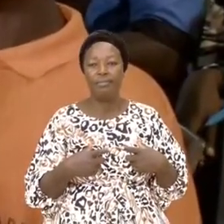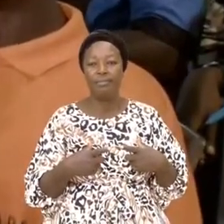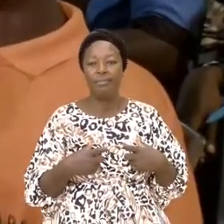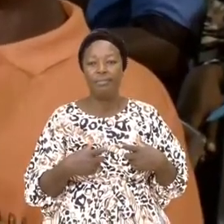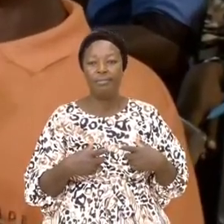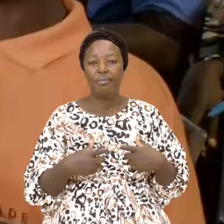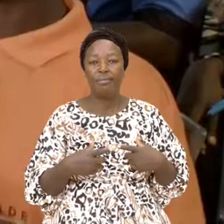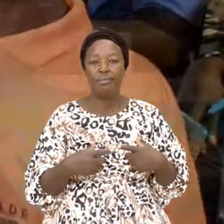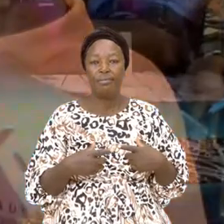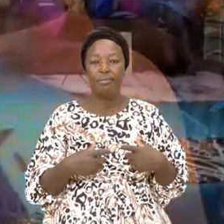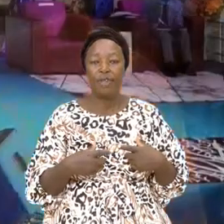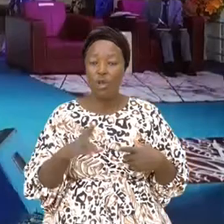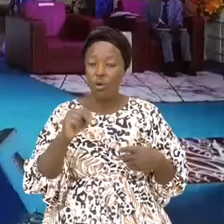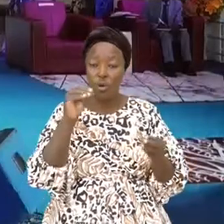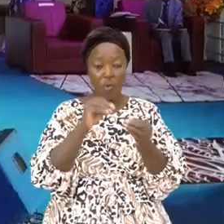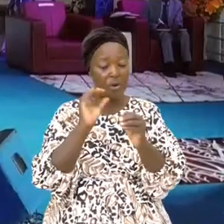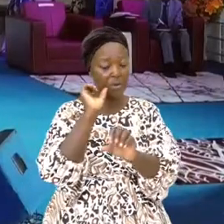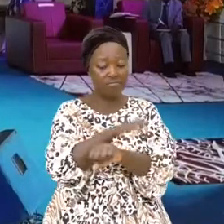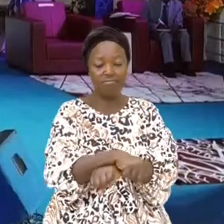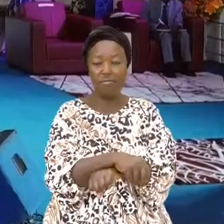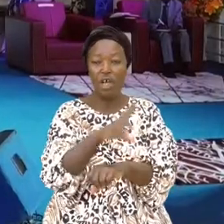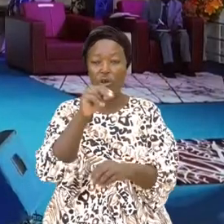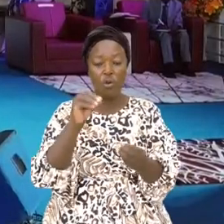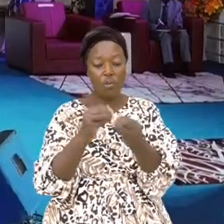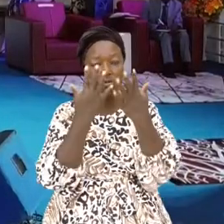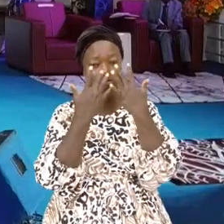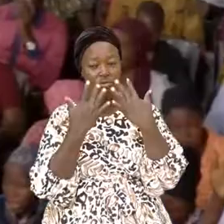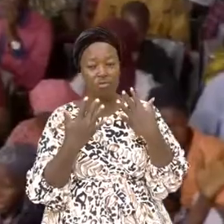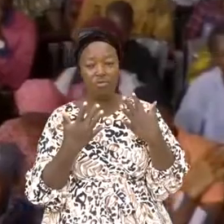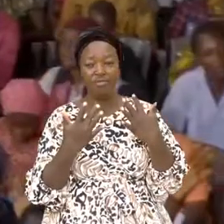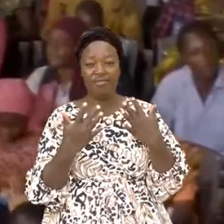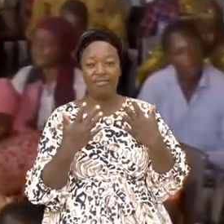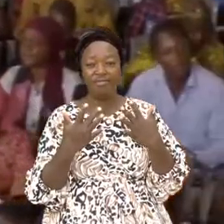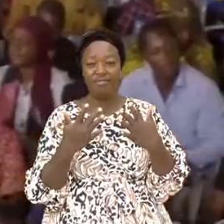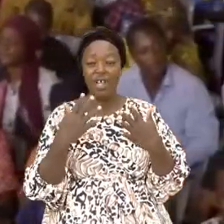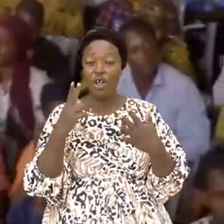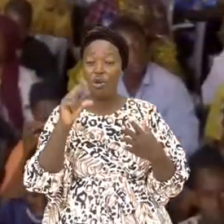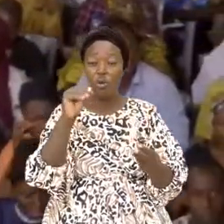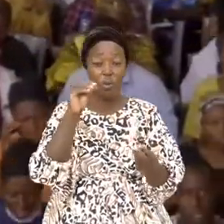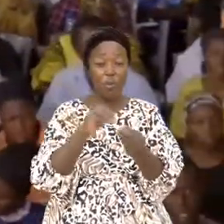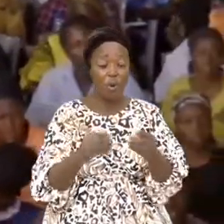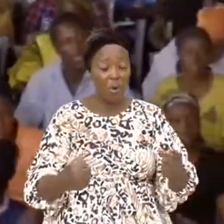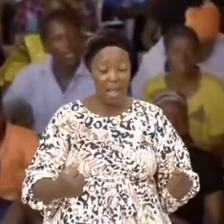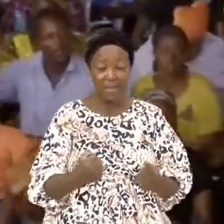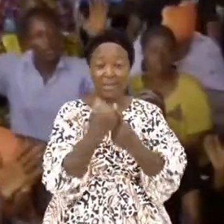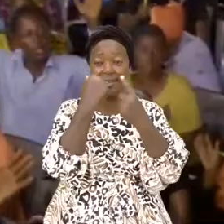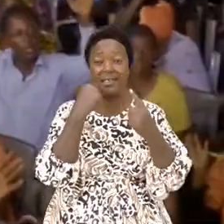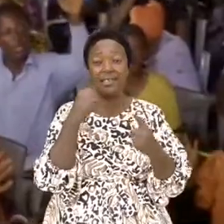No more defeat. No more sorrow. No more accident in your